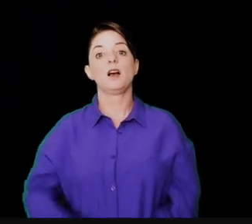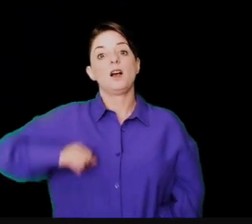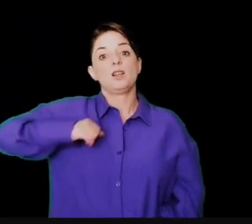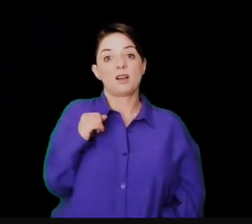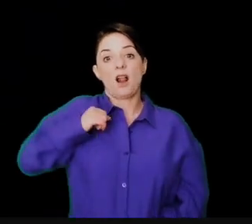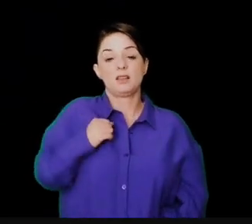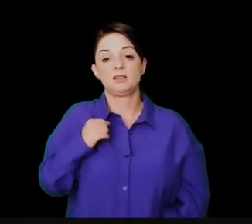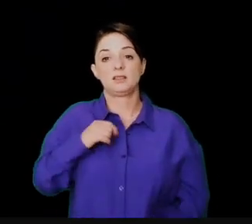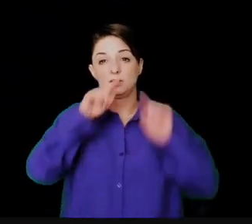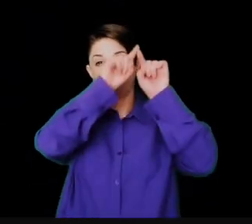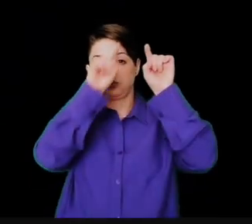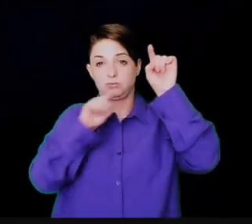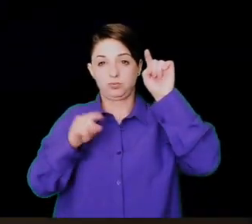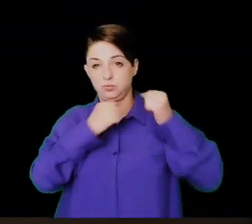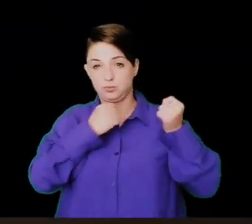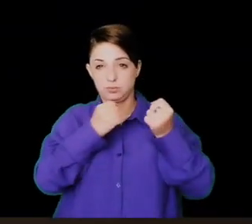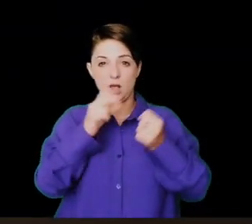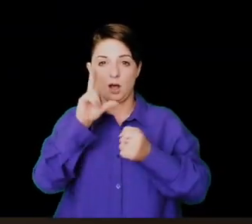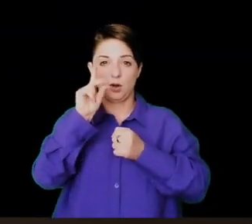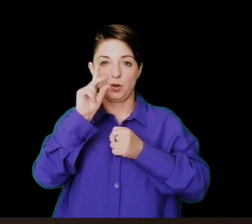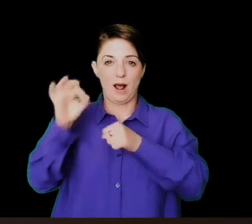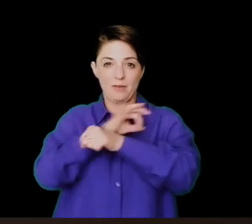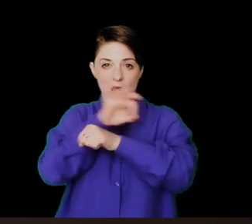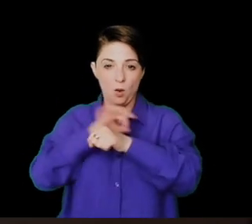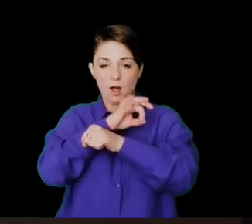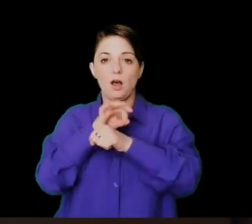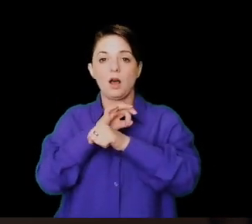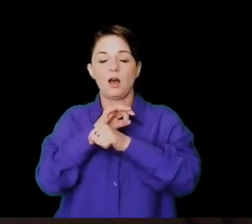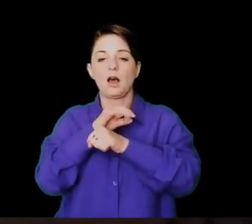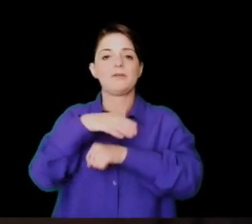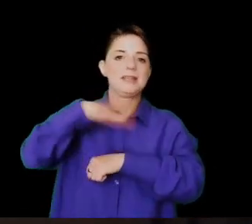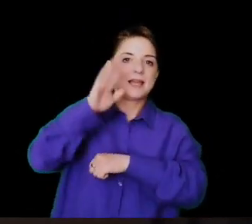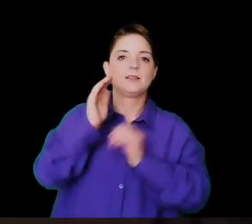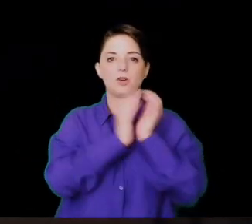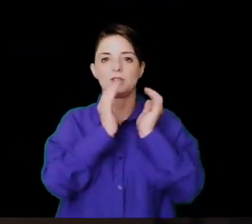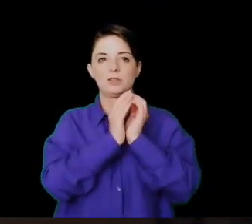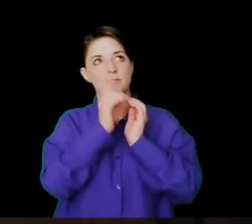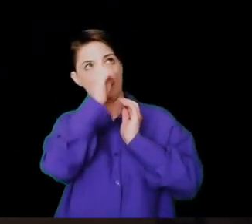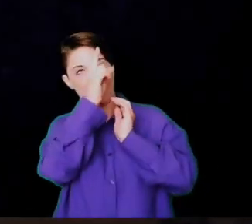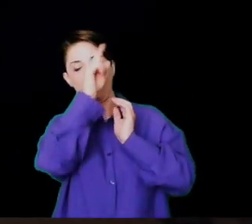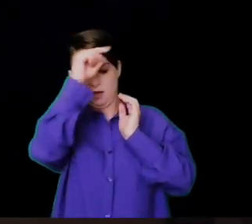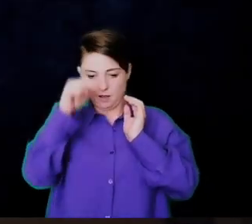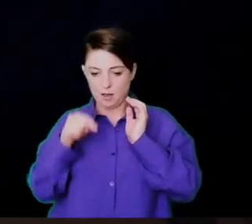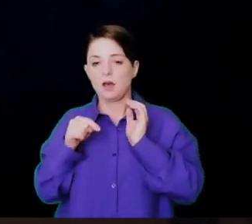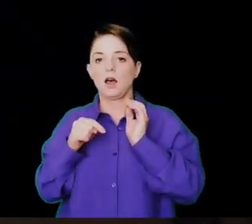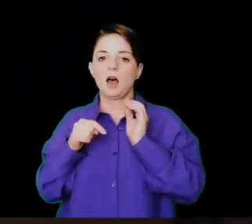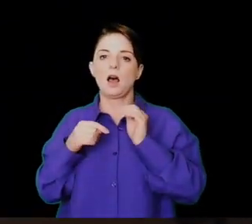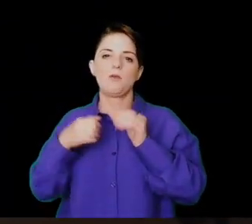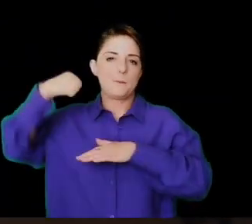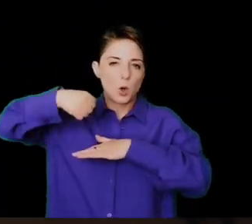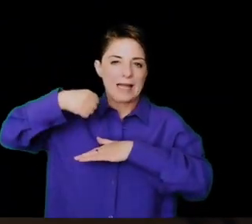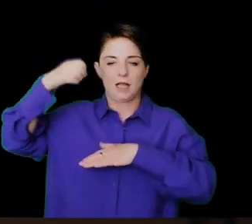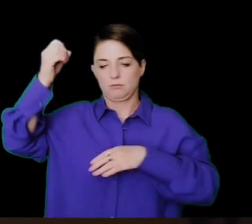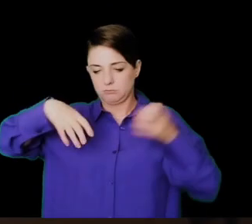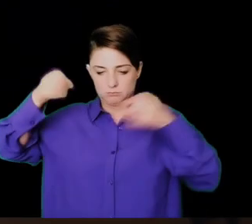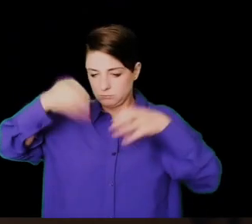So we've just driven down from Scotland, a 12-hour trip. We've got our native oysters from up there and